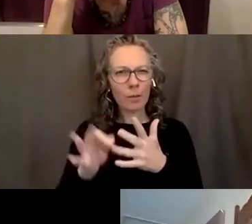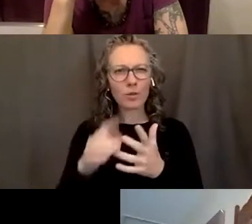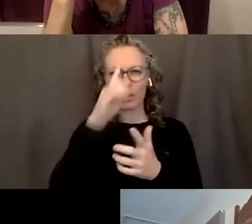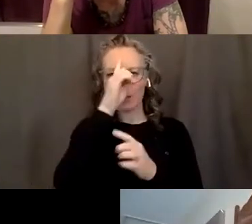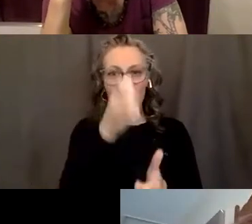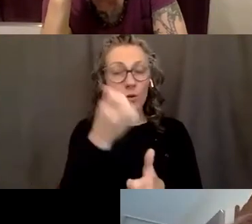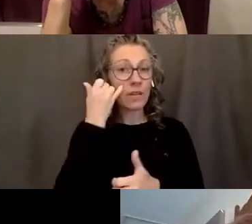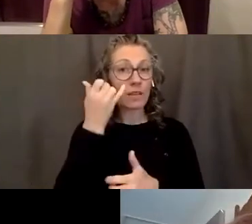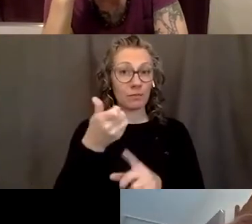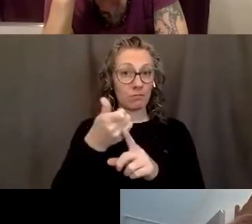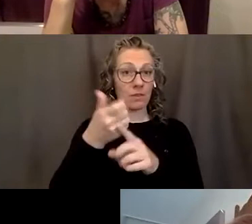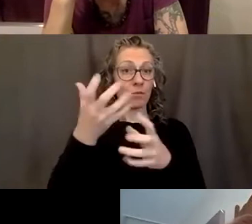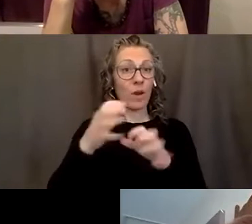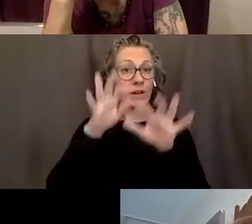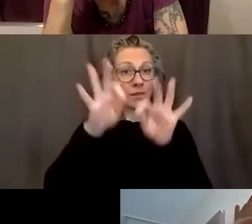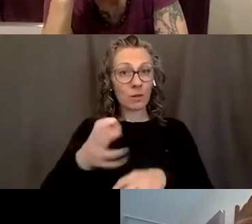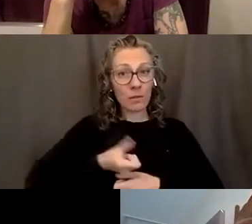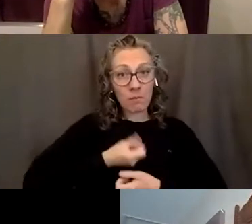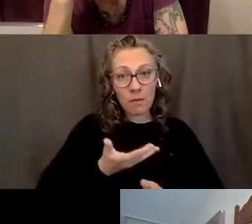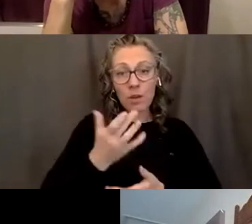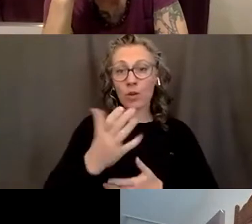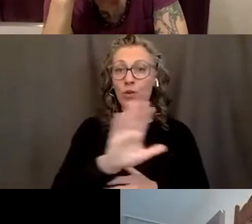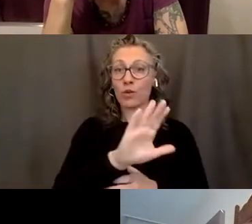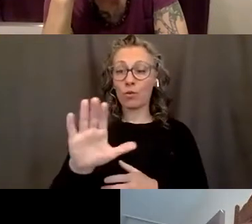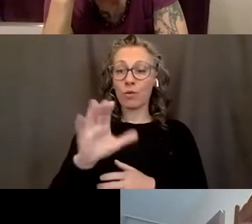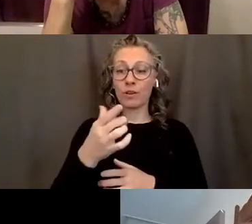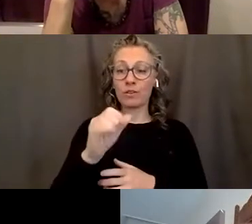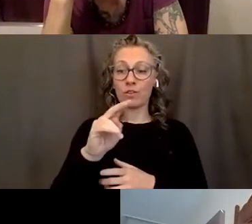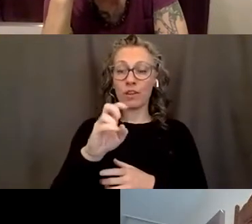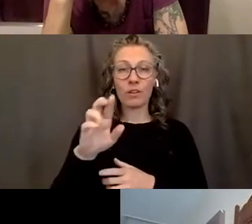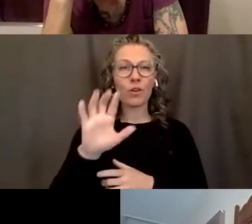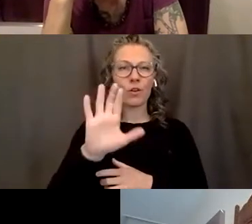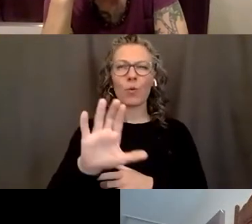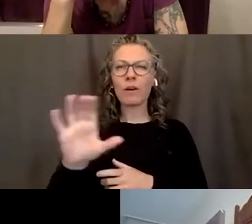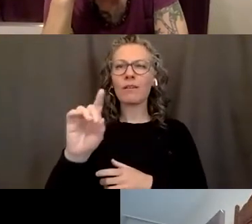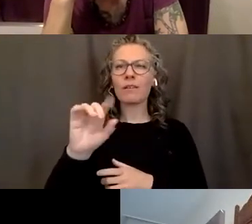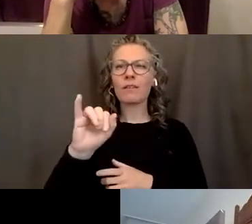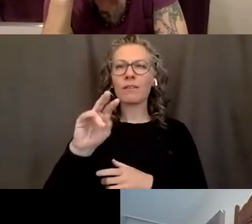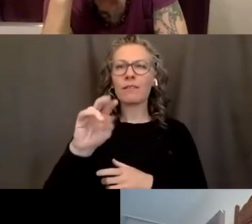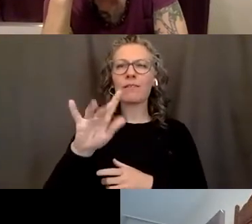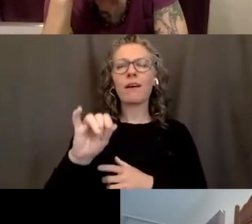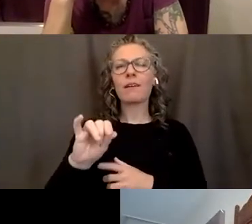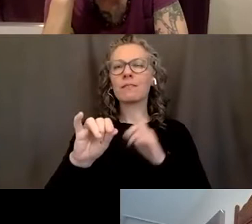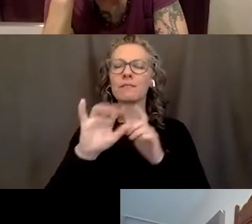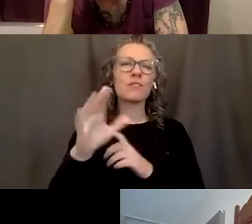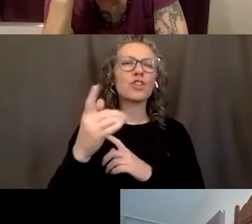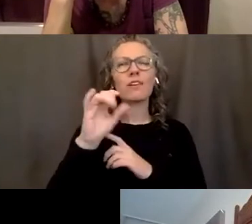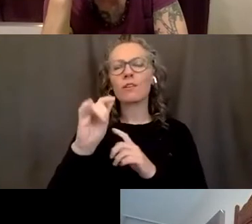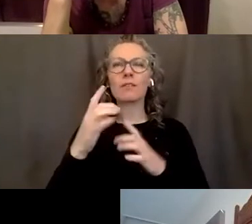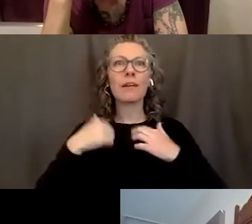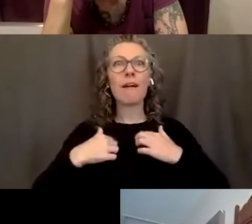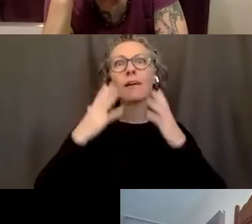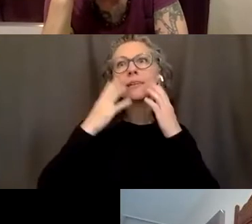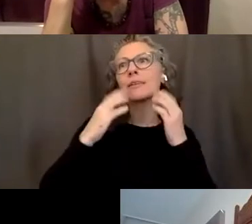talk about your gender, how you as a divine being experience yourself as a woman, or experience yourself as a man,